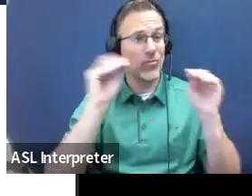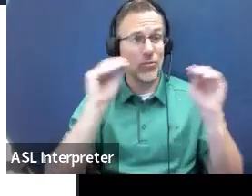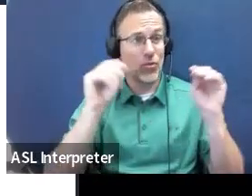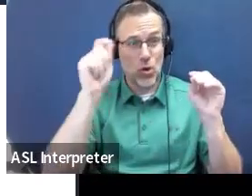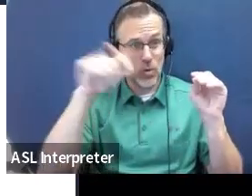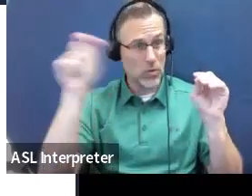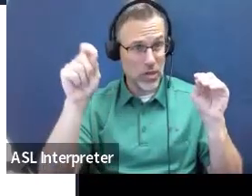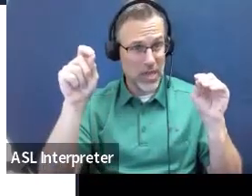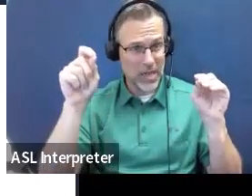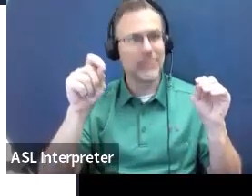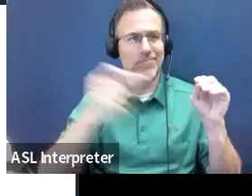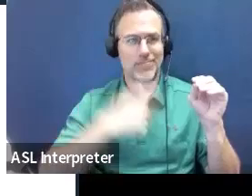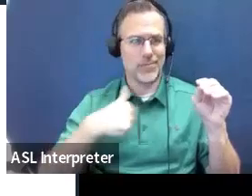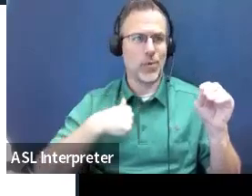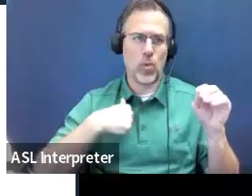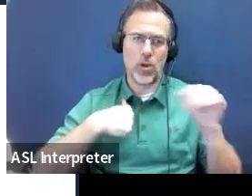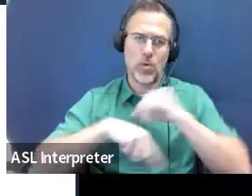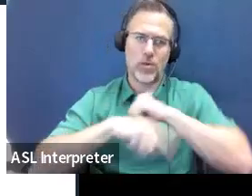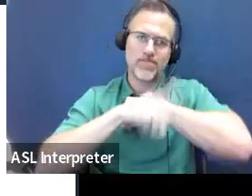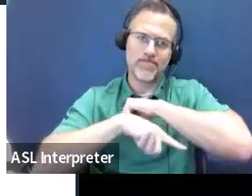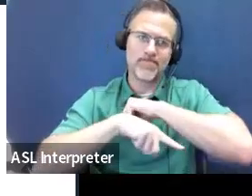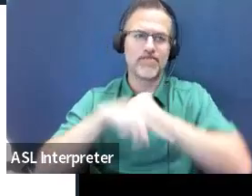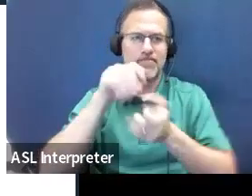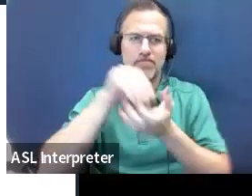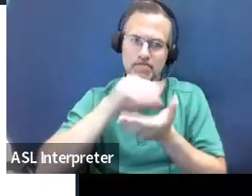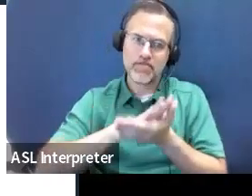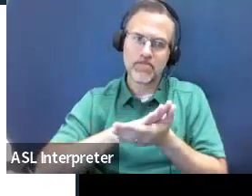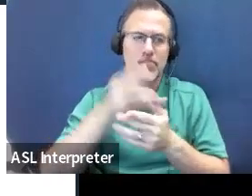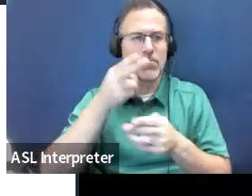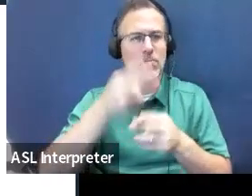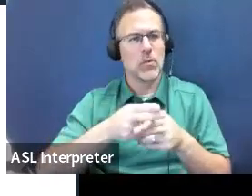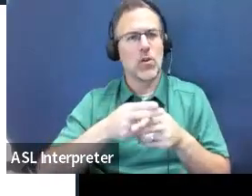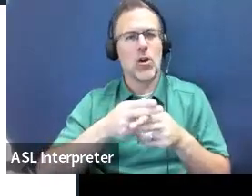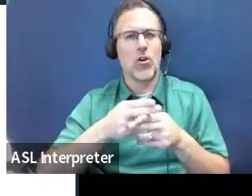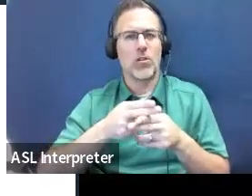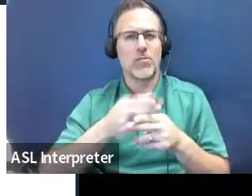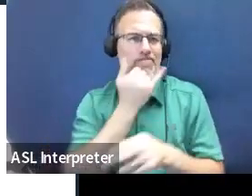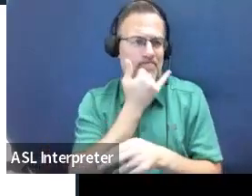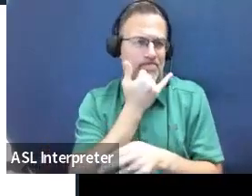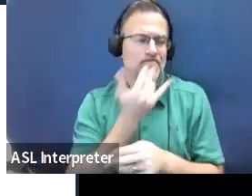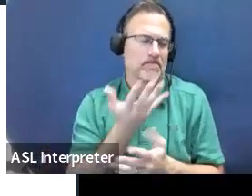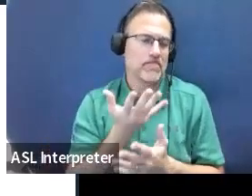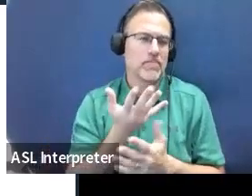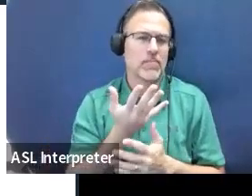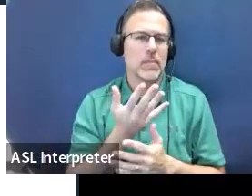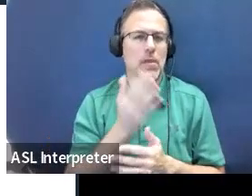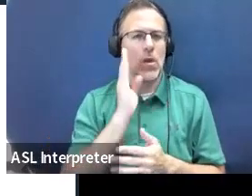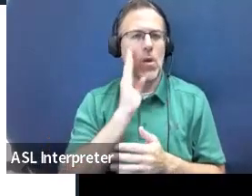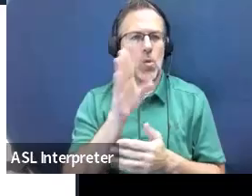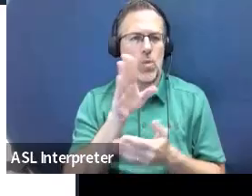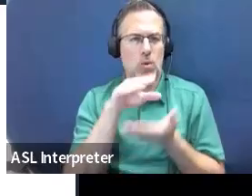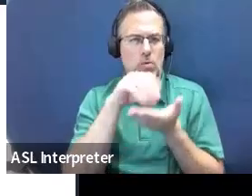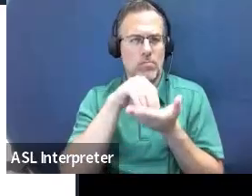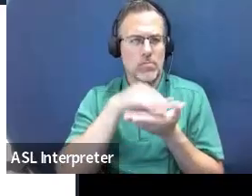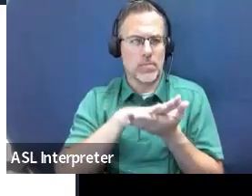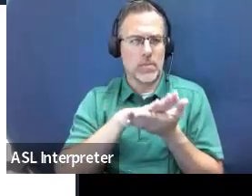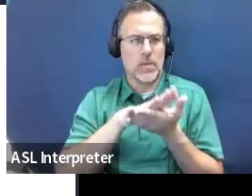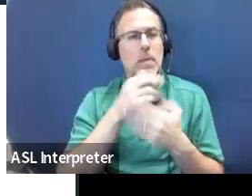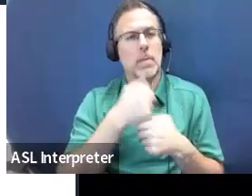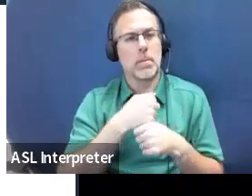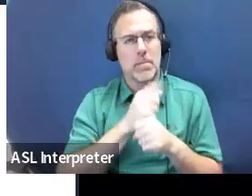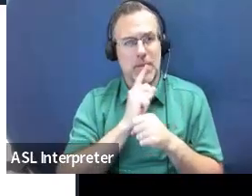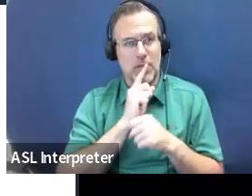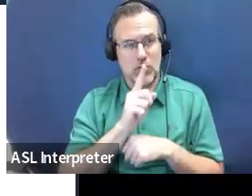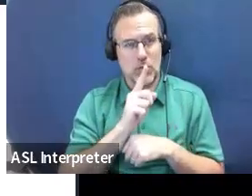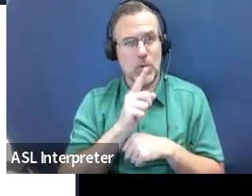we would note that as what we call an isolated deficiency. And we would just make sure that when we are